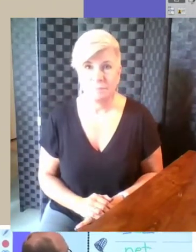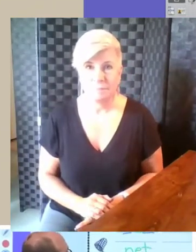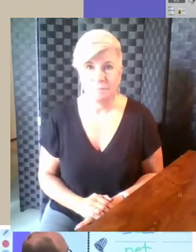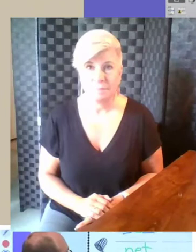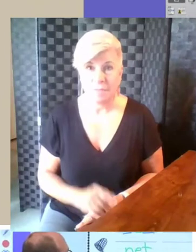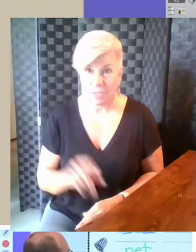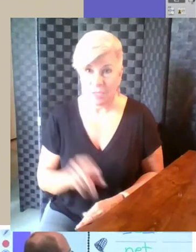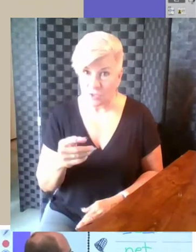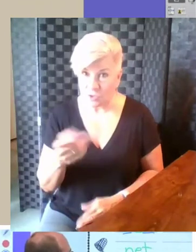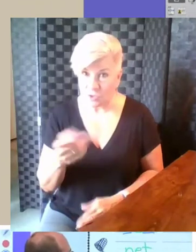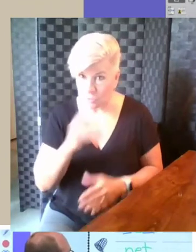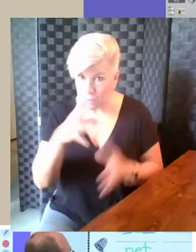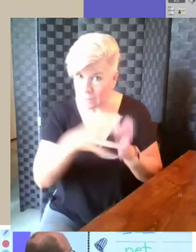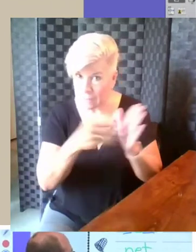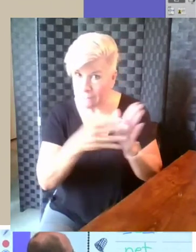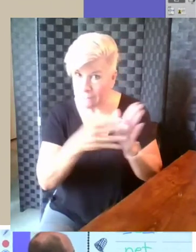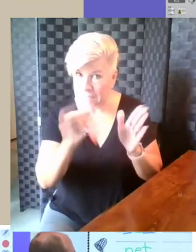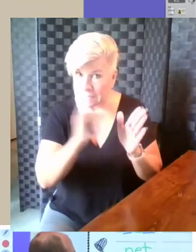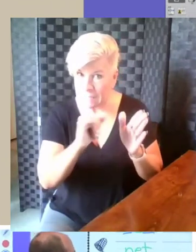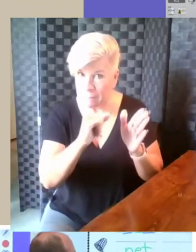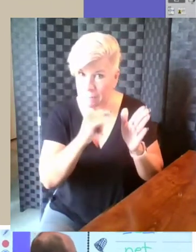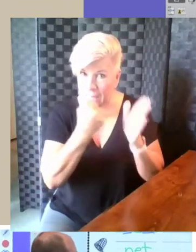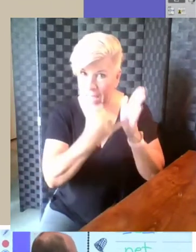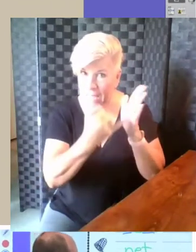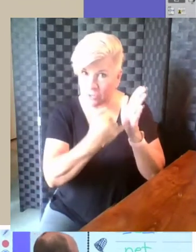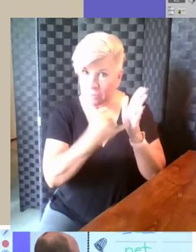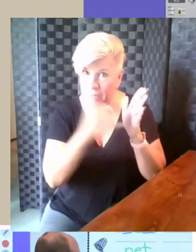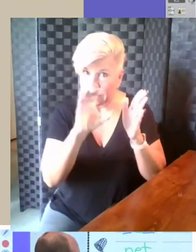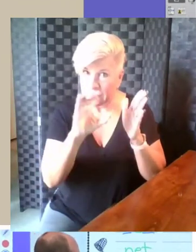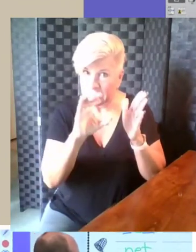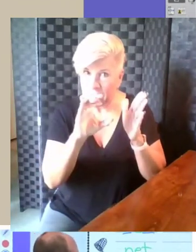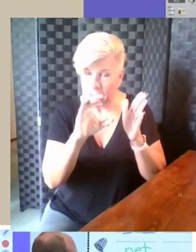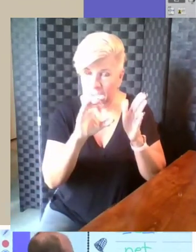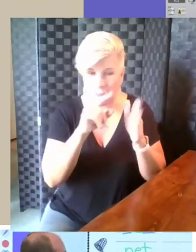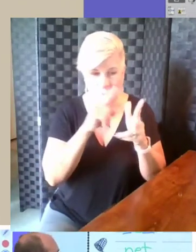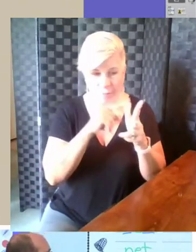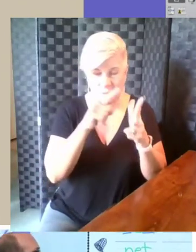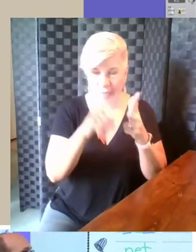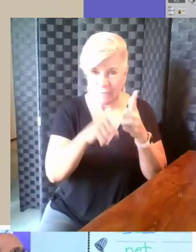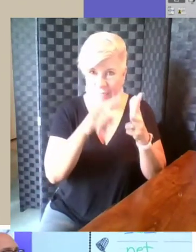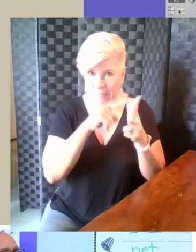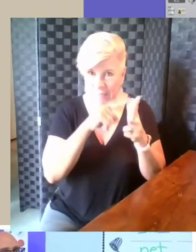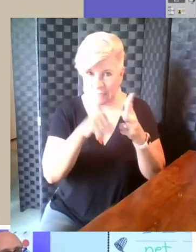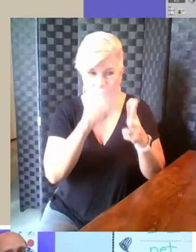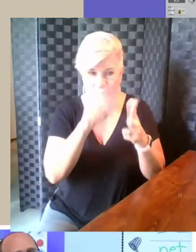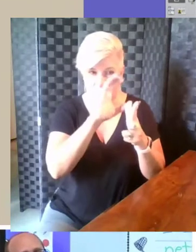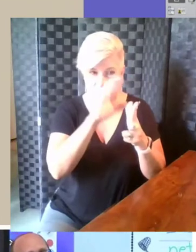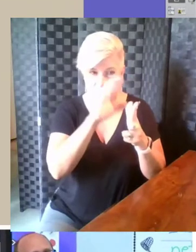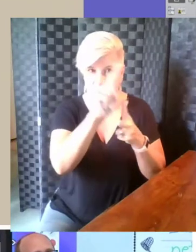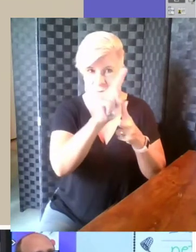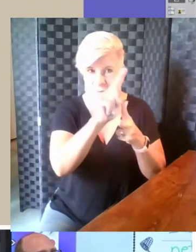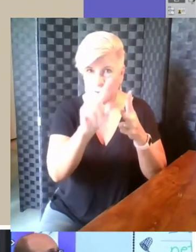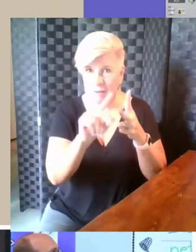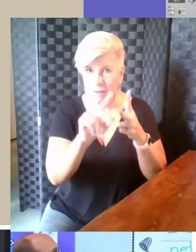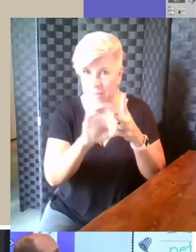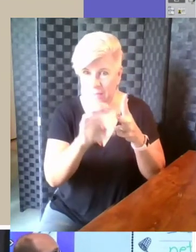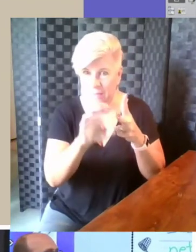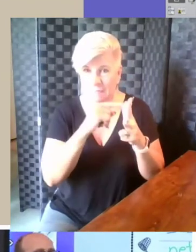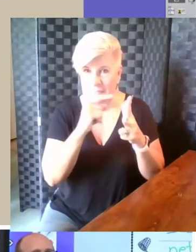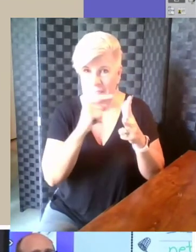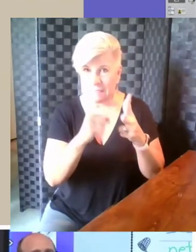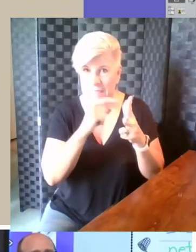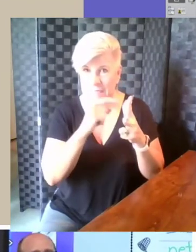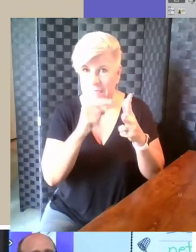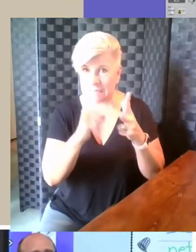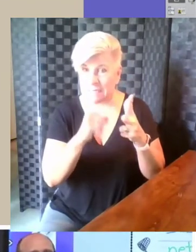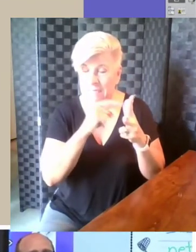Can you do this? I know that in these words, the consonant's at the beginning and the end. And in the middle